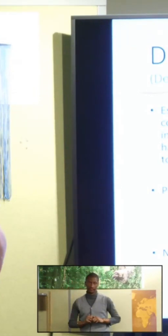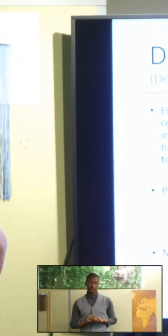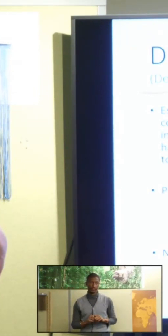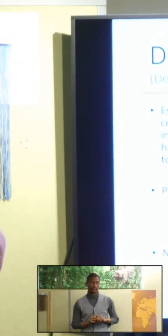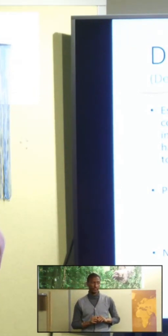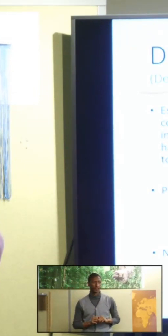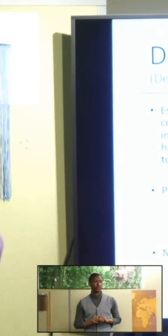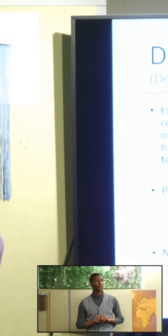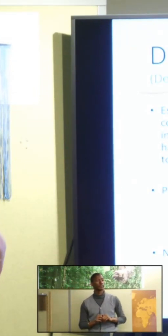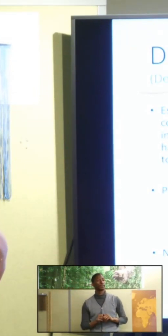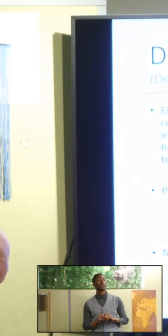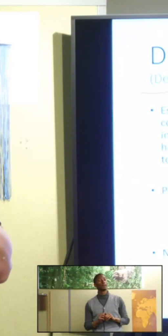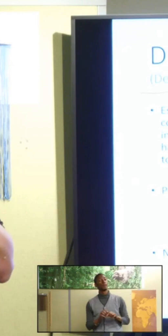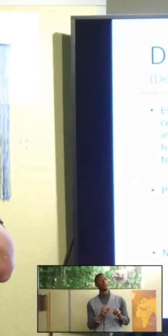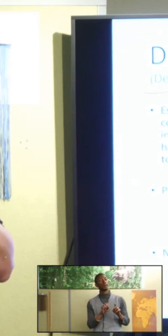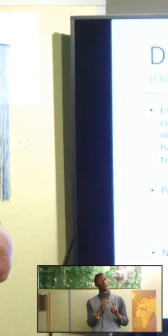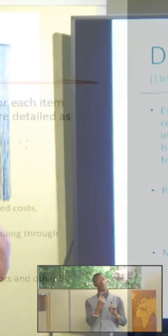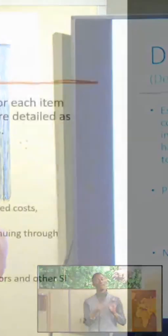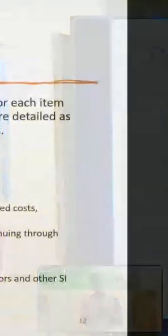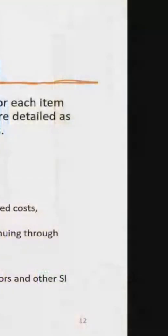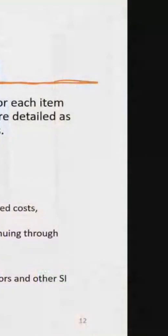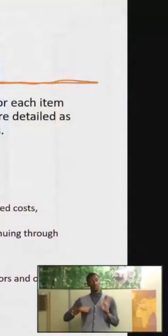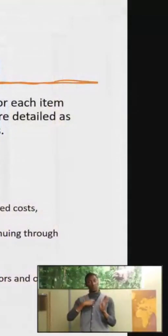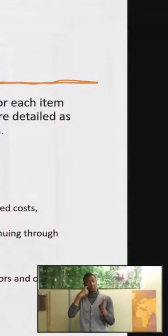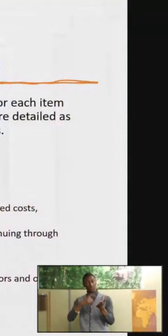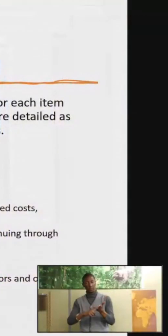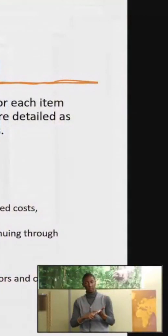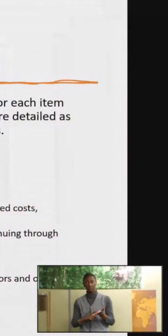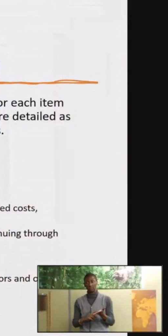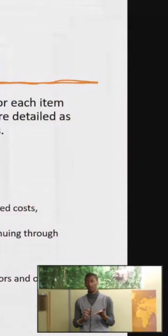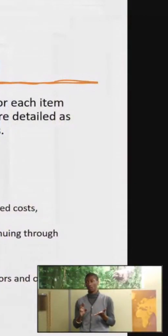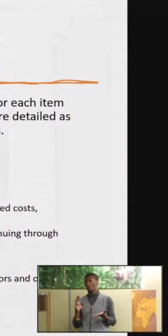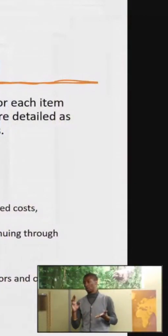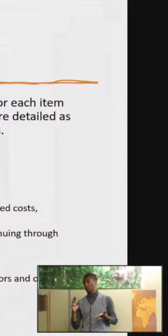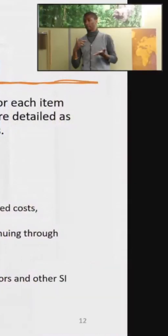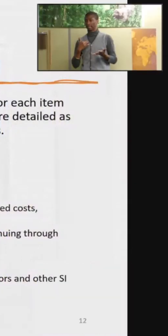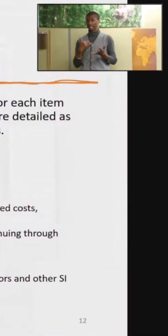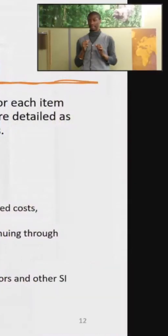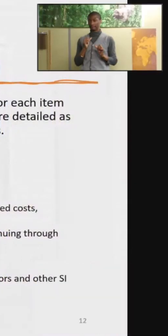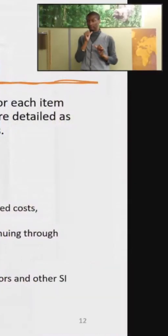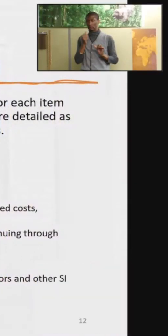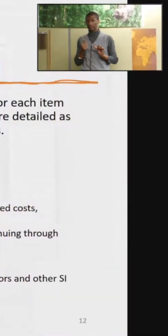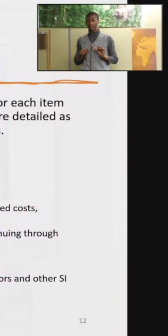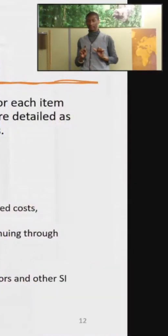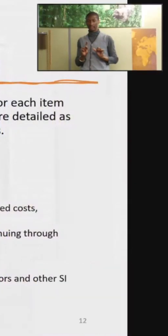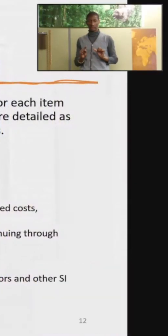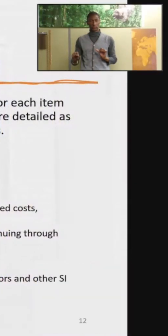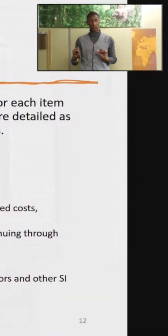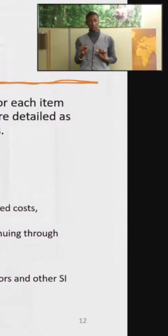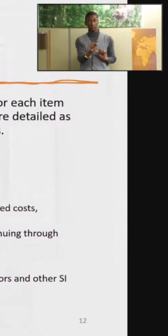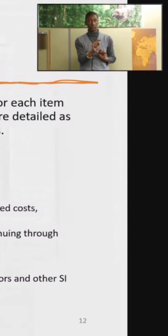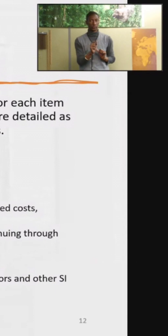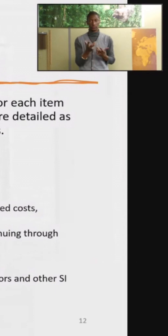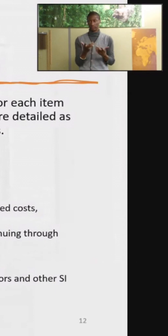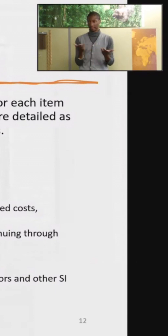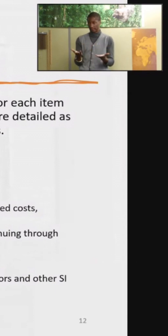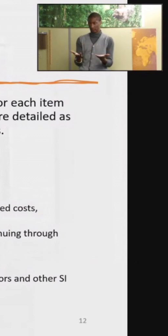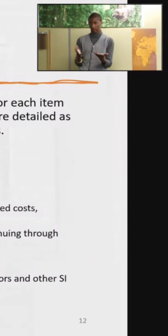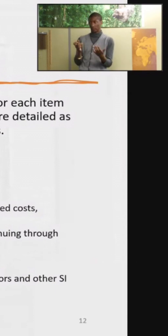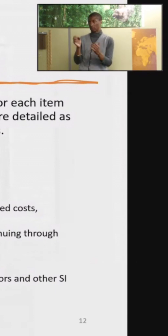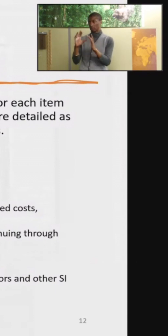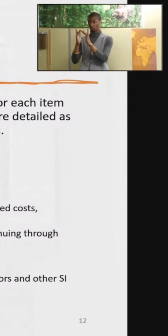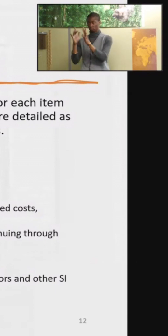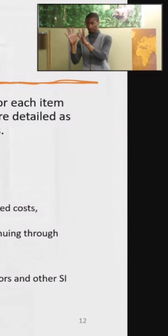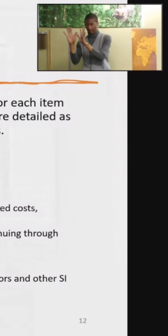One of the negatives that we find, and hopefully I once again don't offend anyone either in the room or on the streaming, is